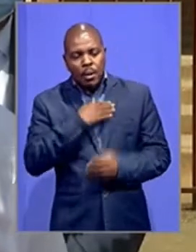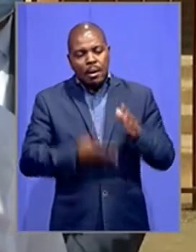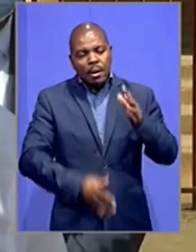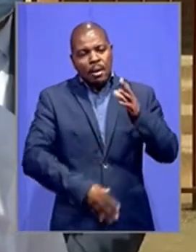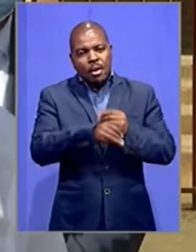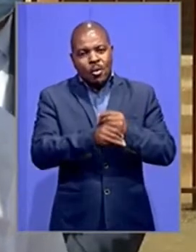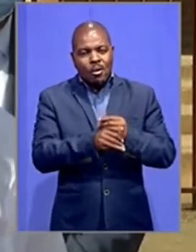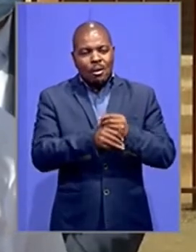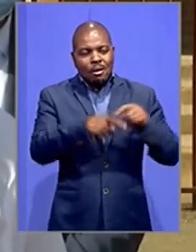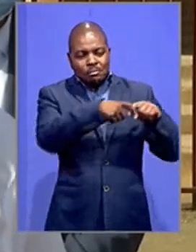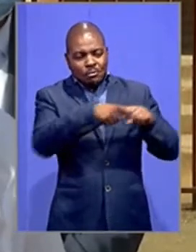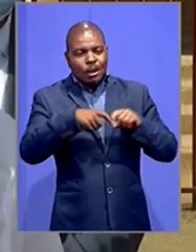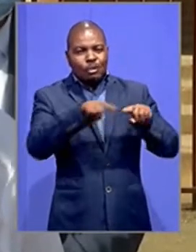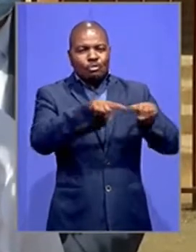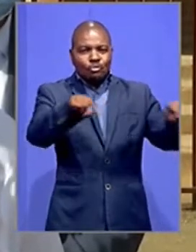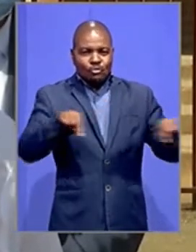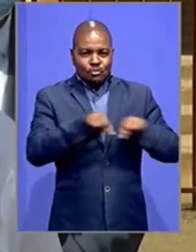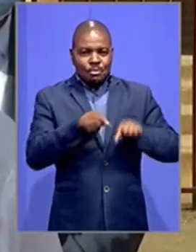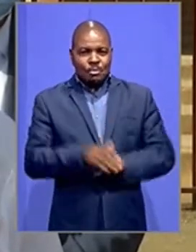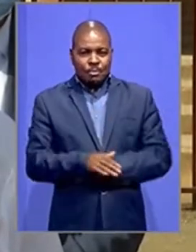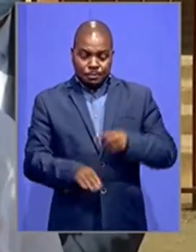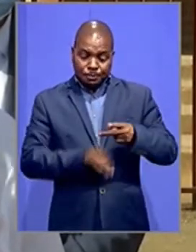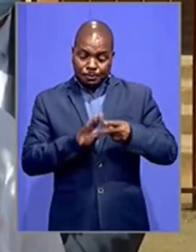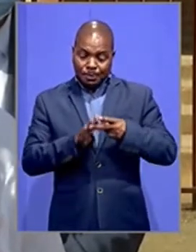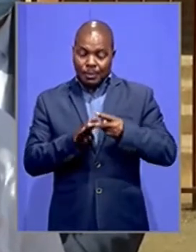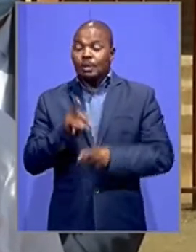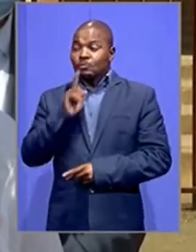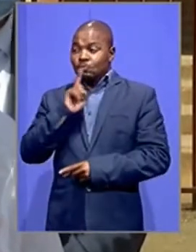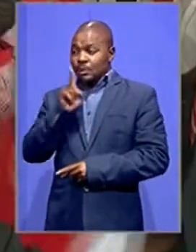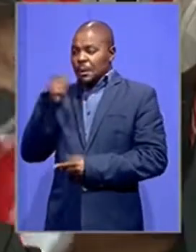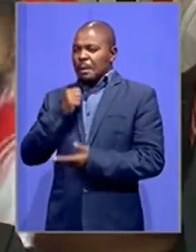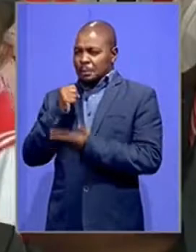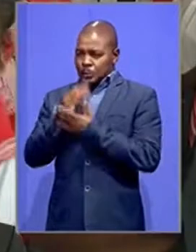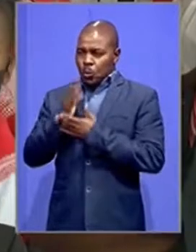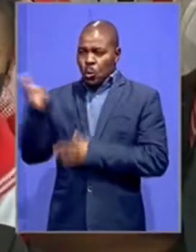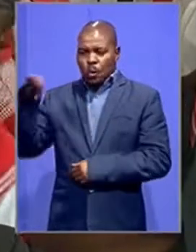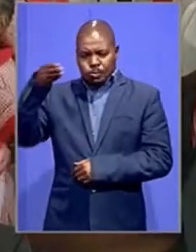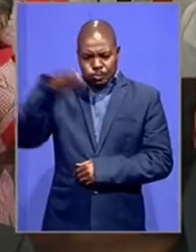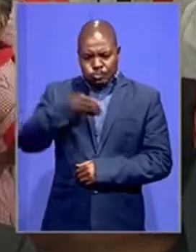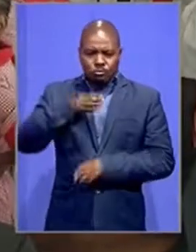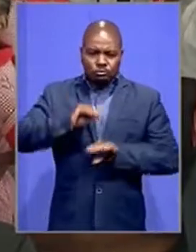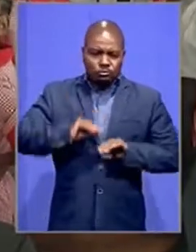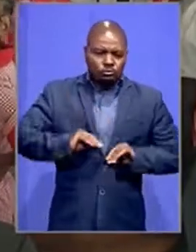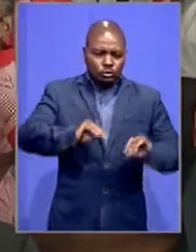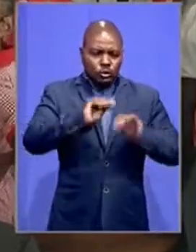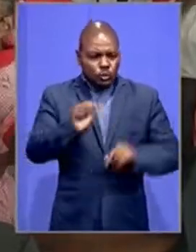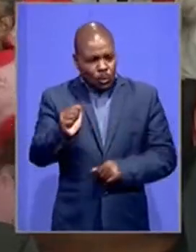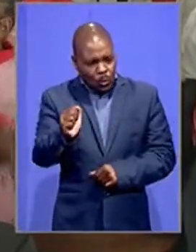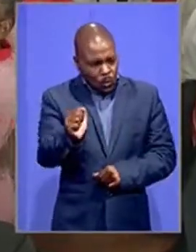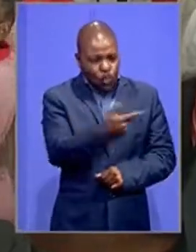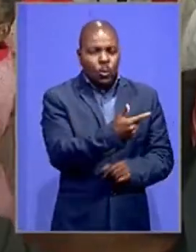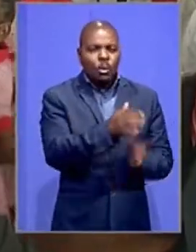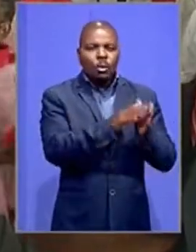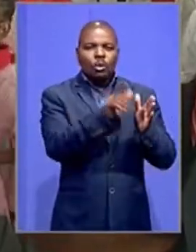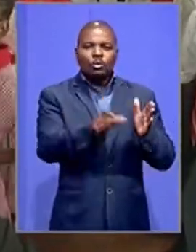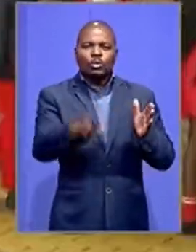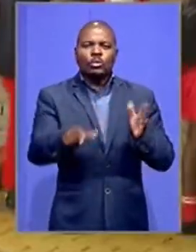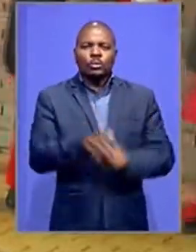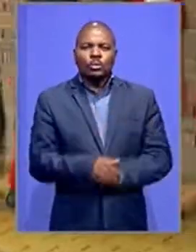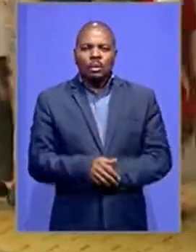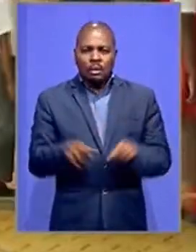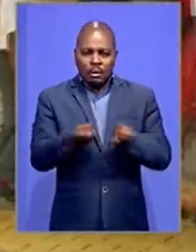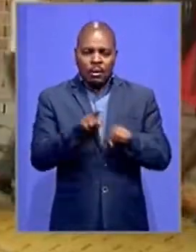Then we have also ensured that the teachers are going to be available to teach all the learners as they return to their